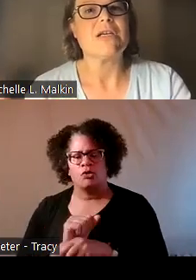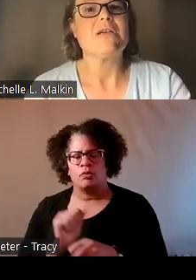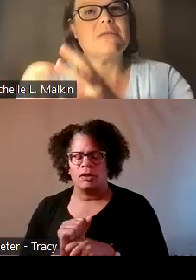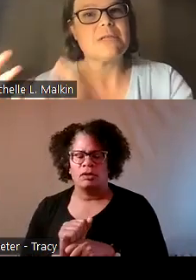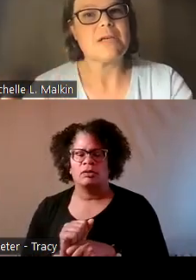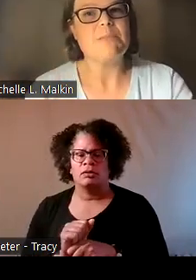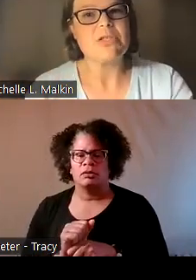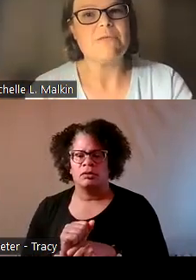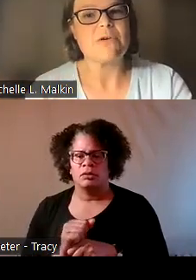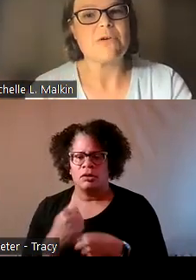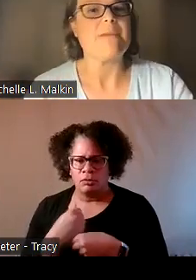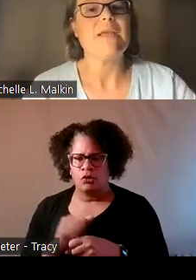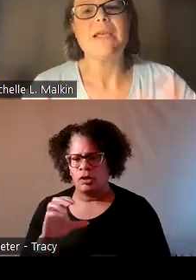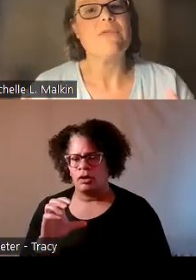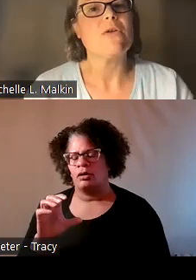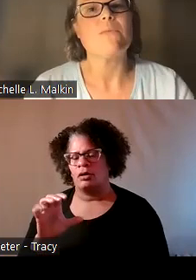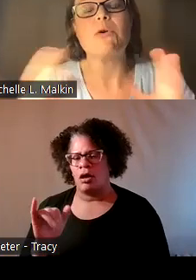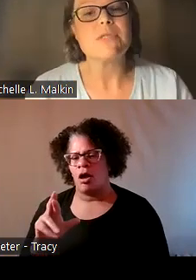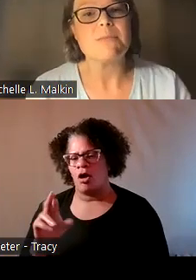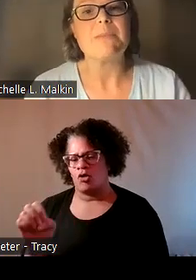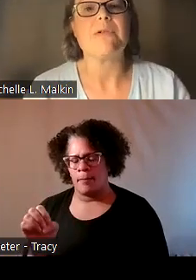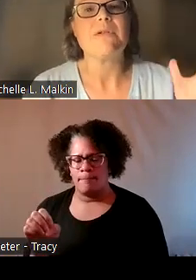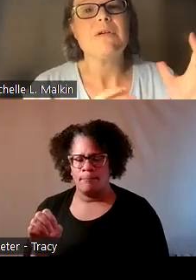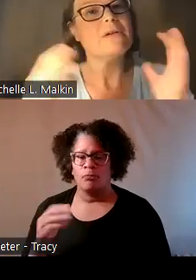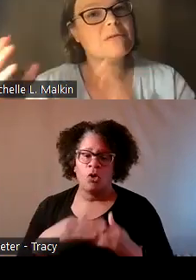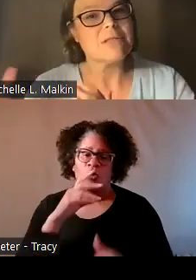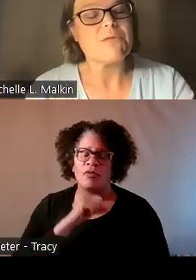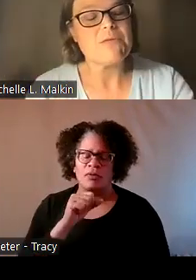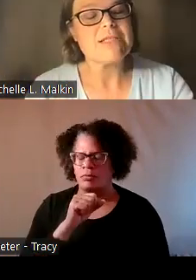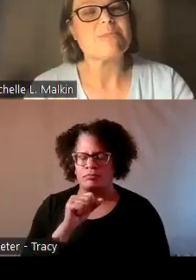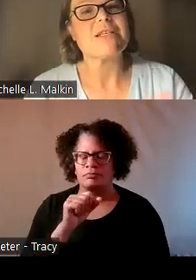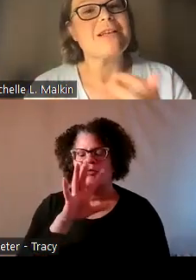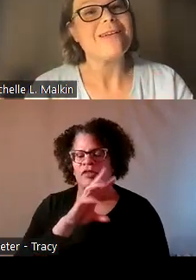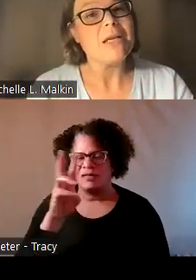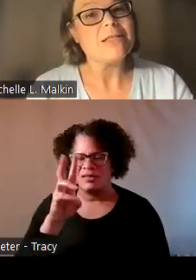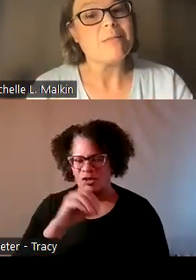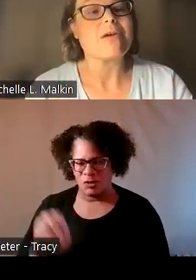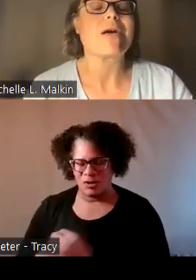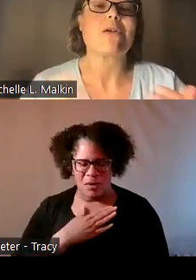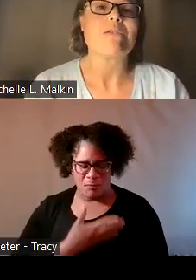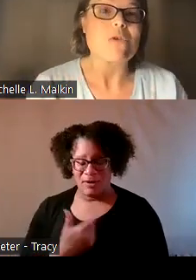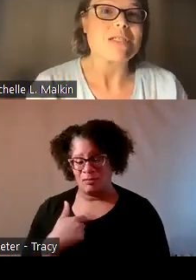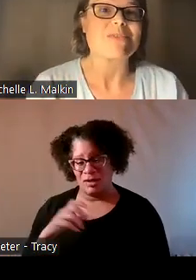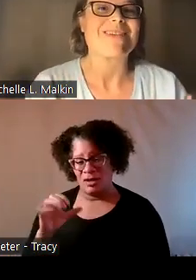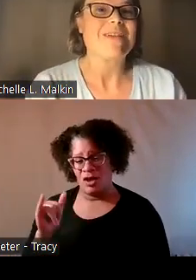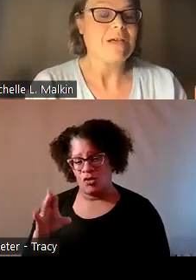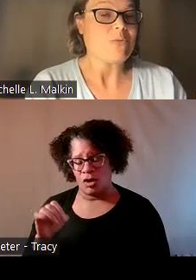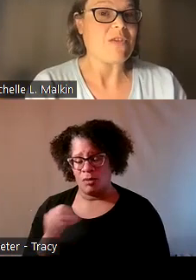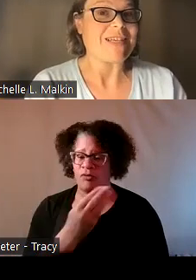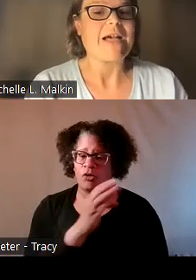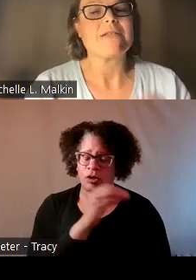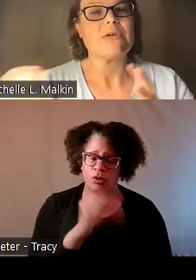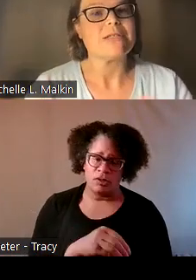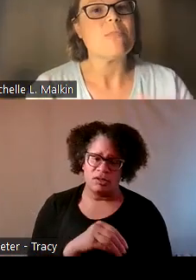existence of actually commission of a crime, even though most of the people, since over 56% had admitted to committing crime, but only 14% were facing